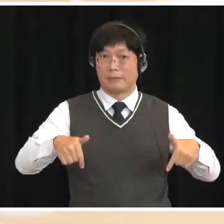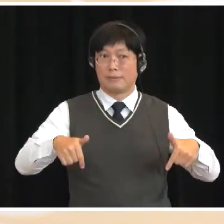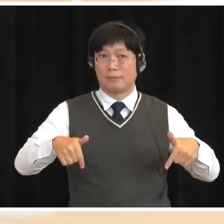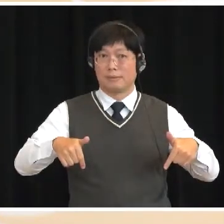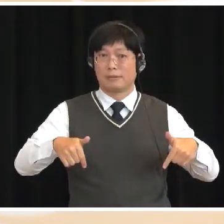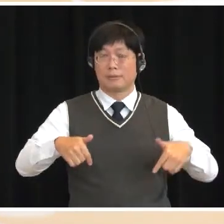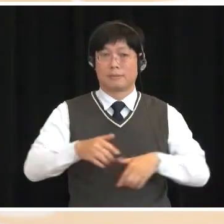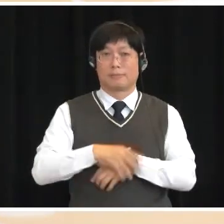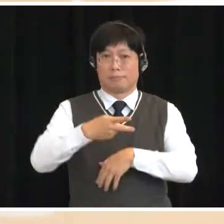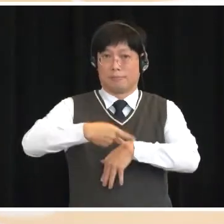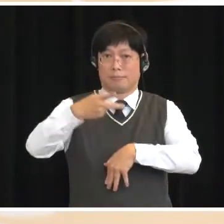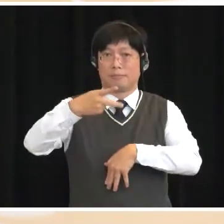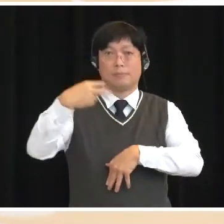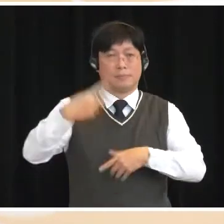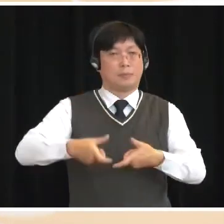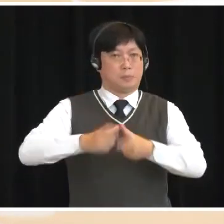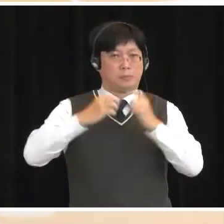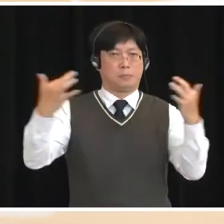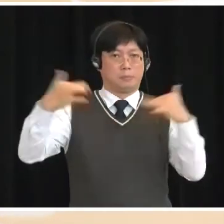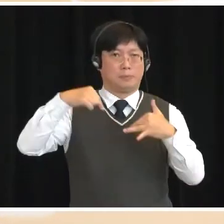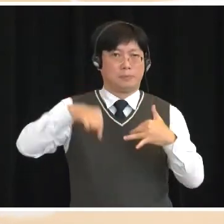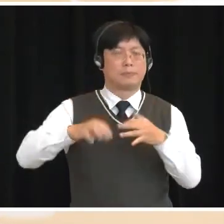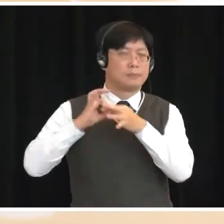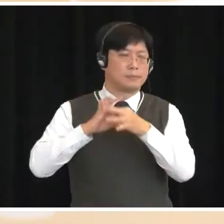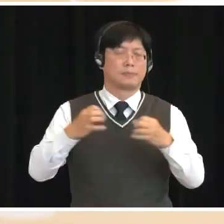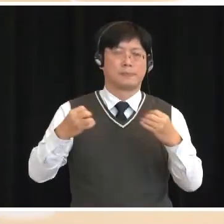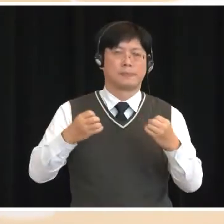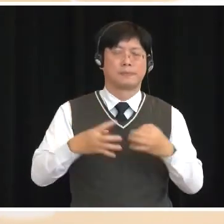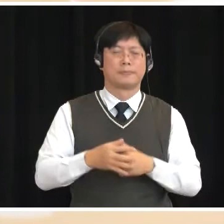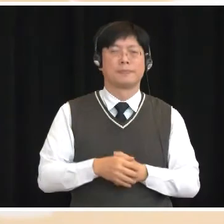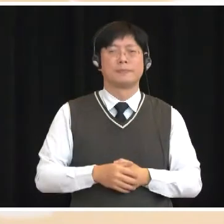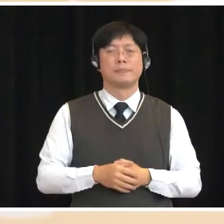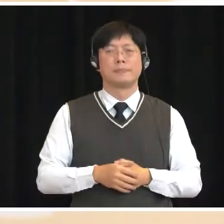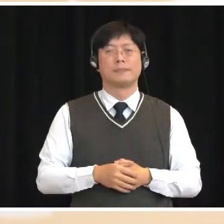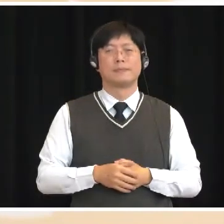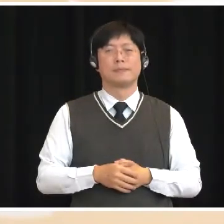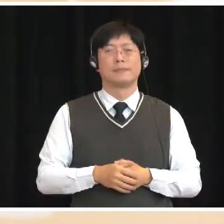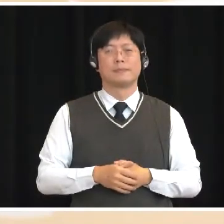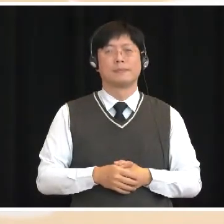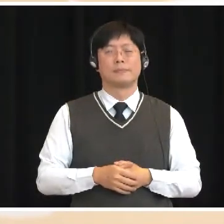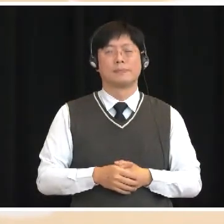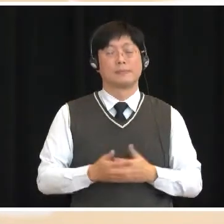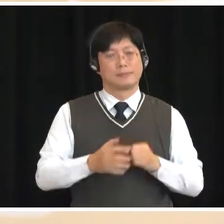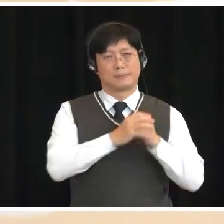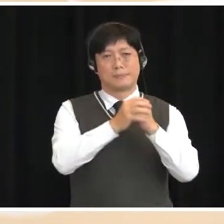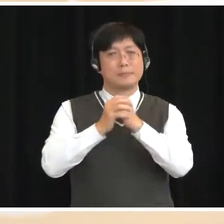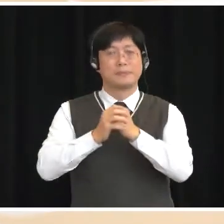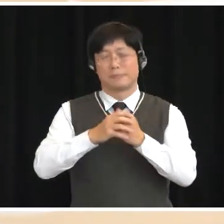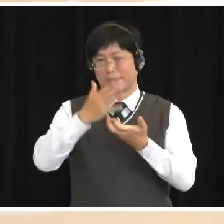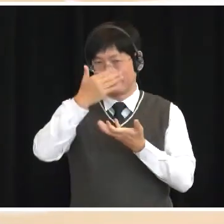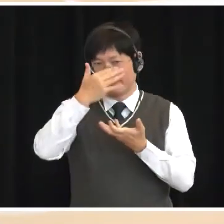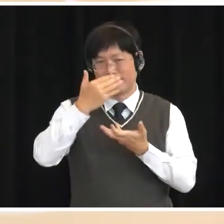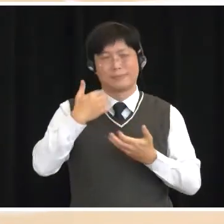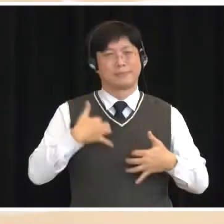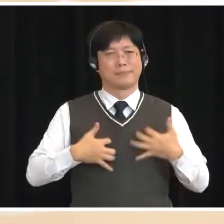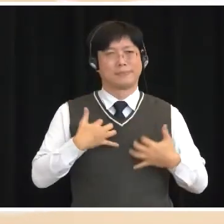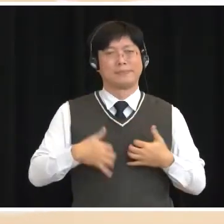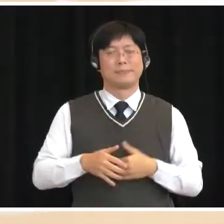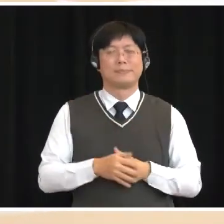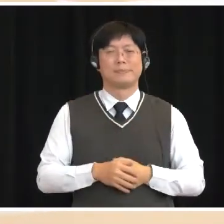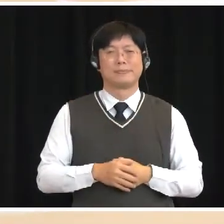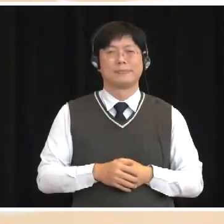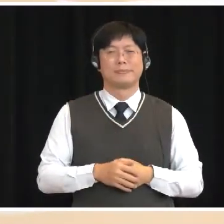p.m. Okay, enjoy your lunch, and particularly for all those who are going to work on the